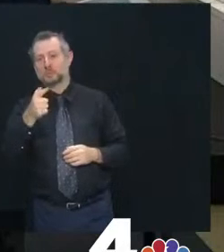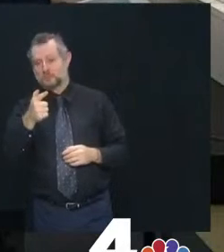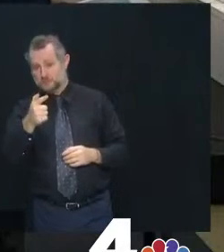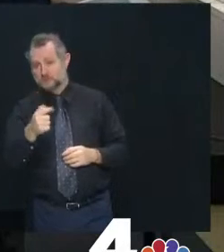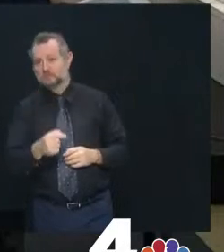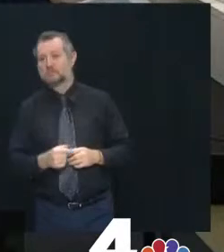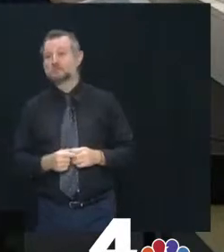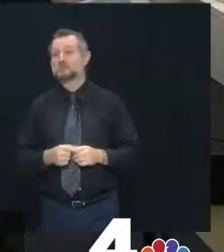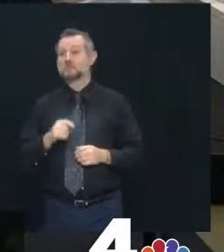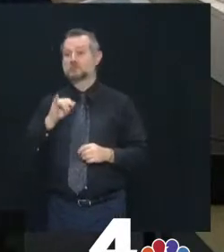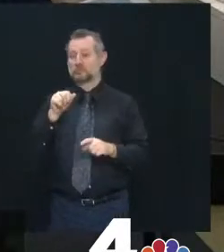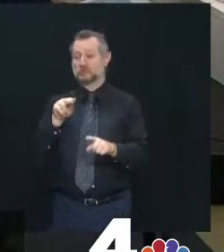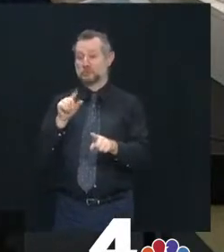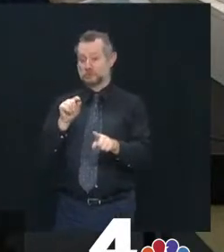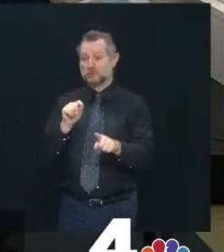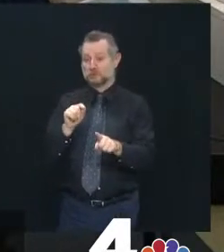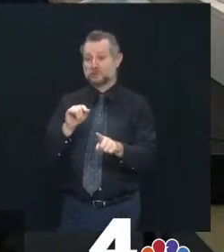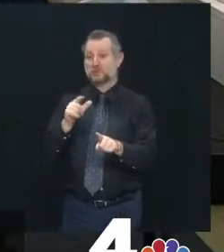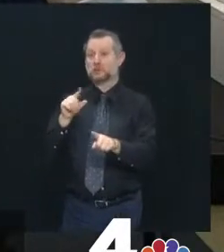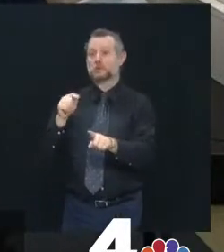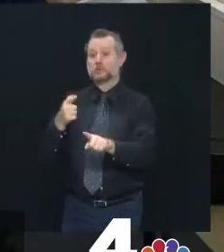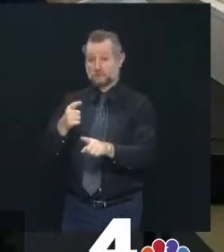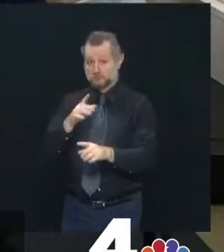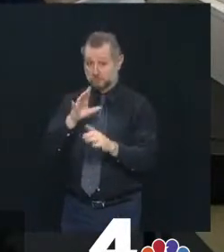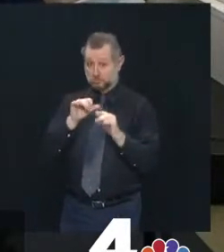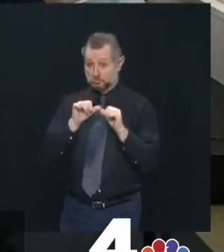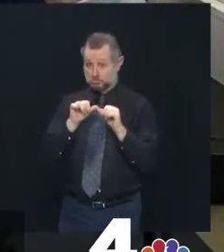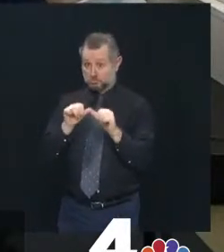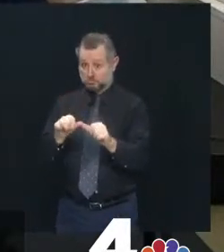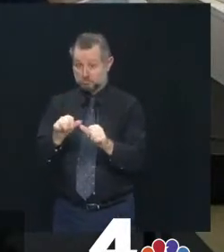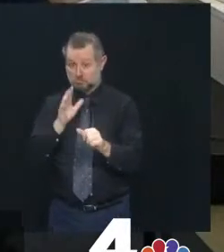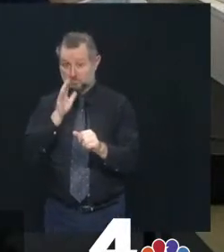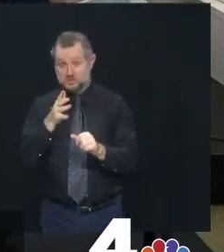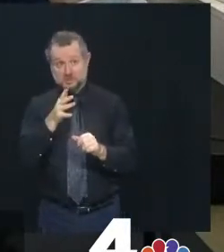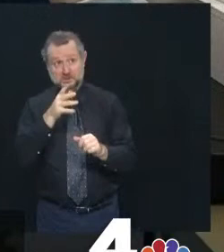you have that you'll get the kind of guidance you say you need?